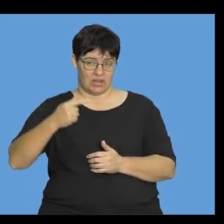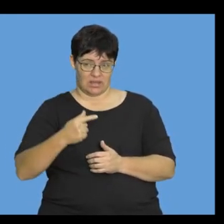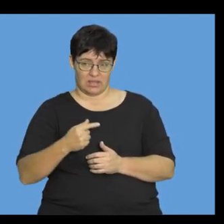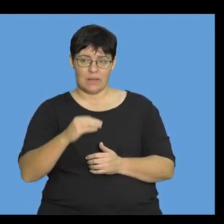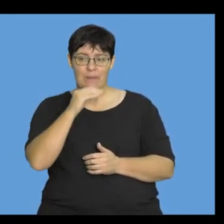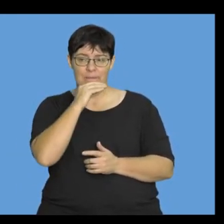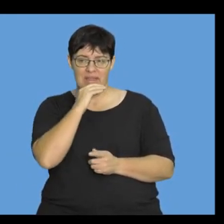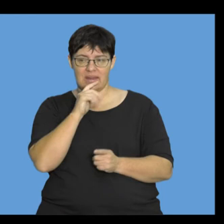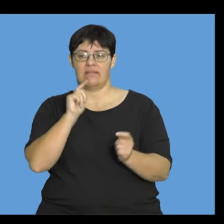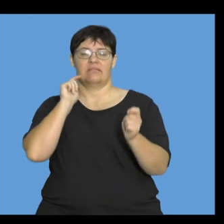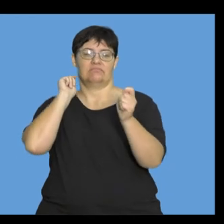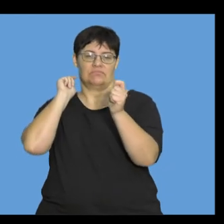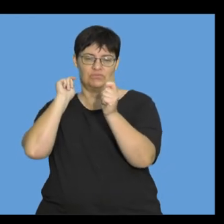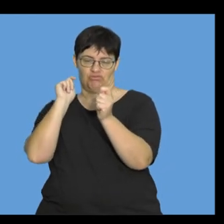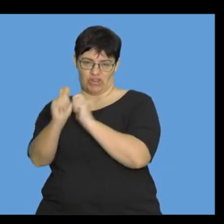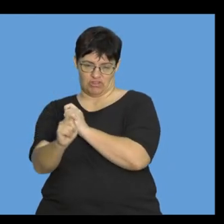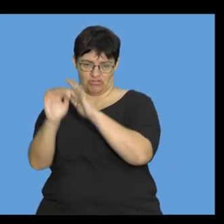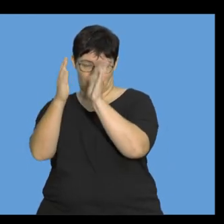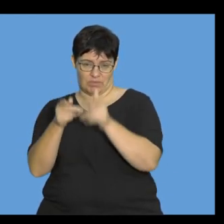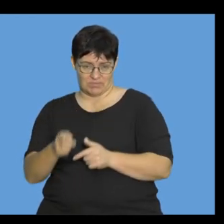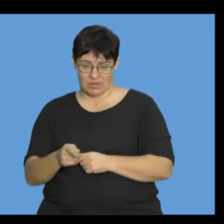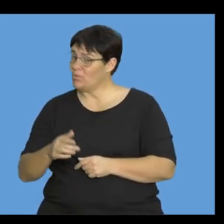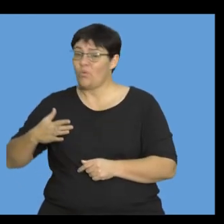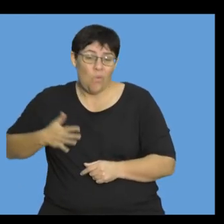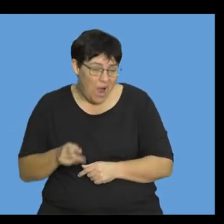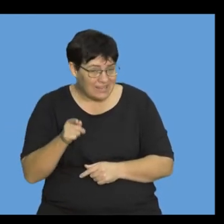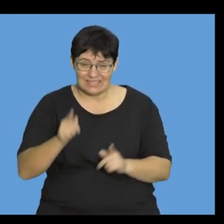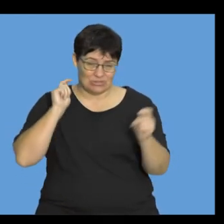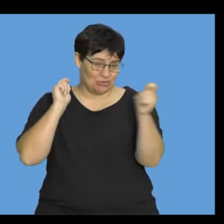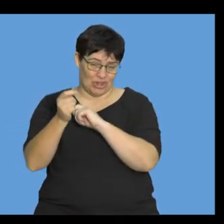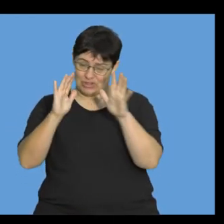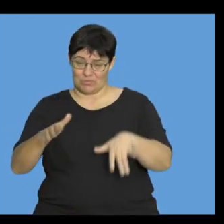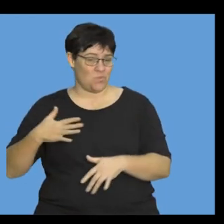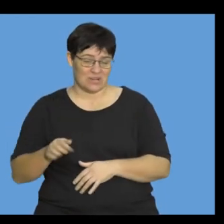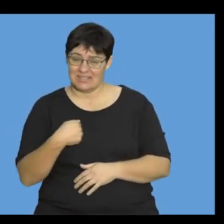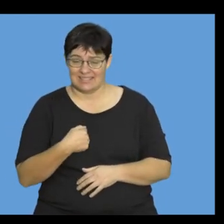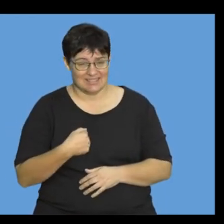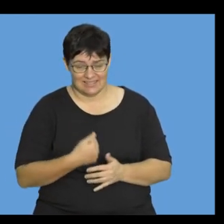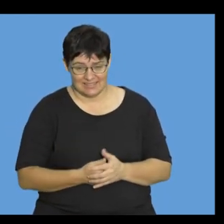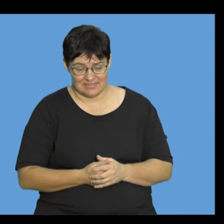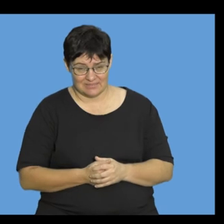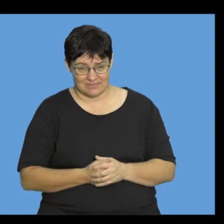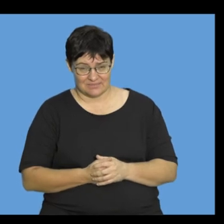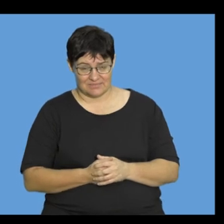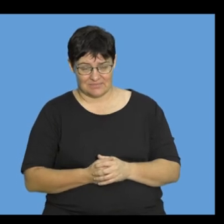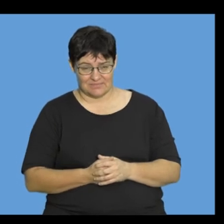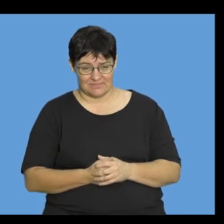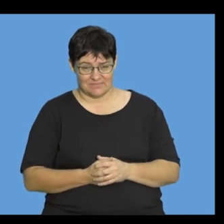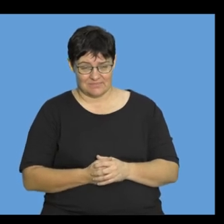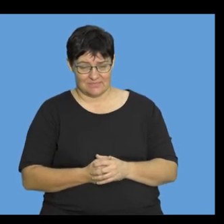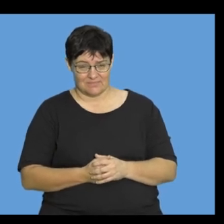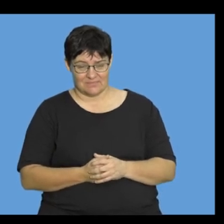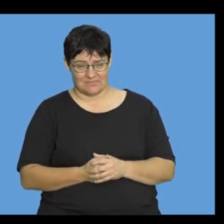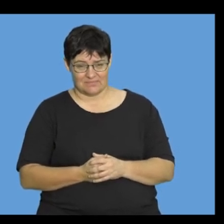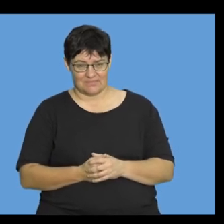To change shape. And what do we never want to do? We never